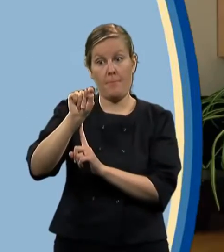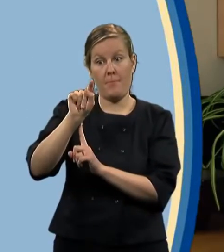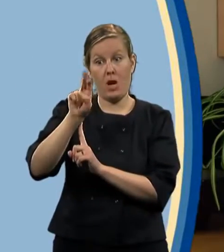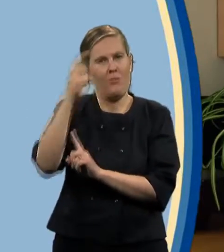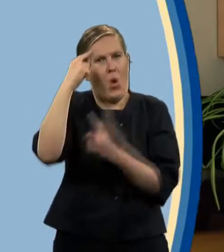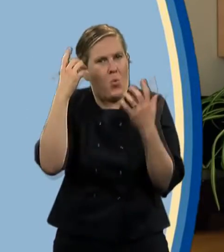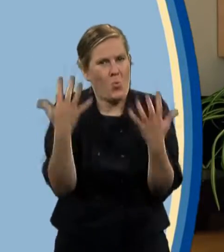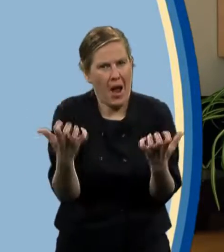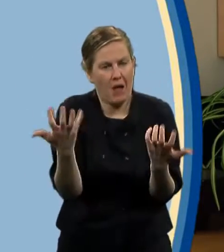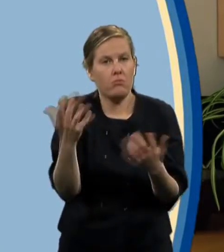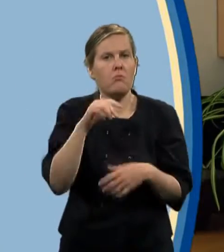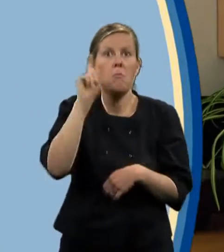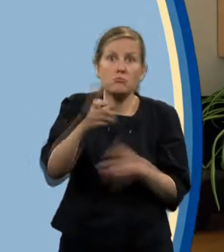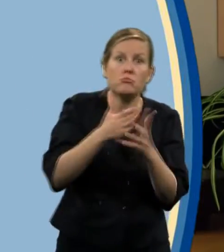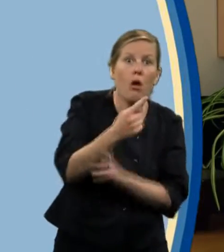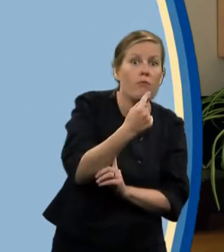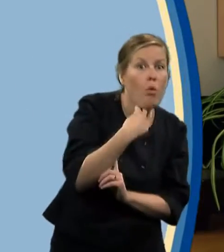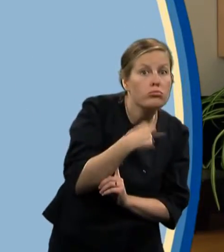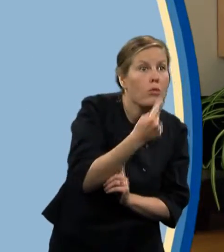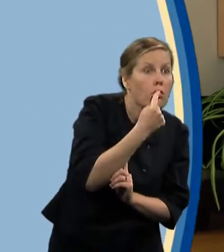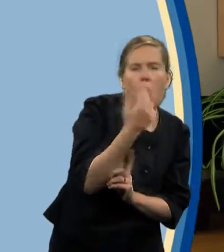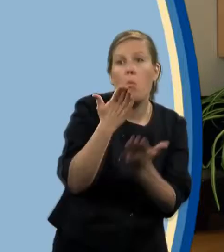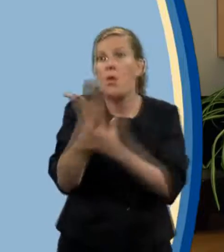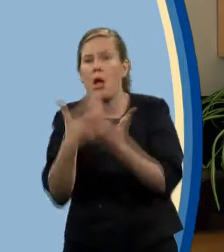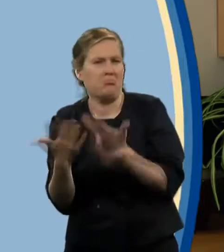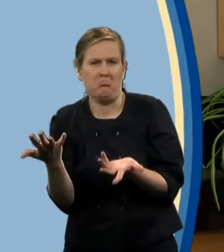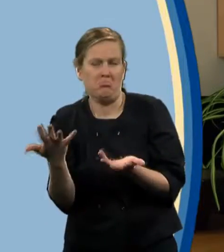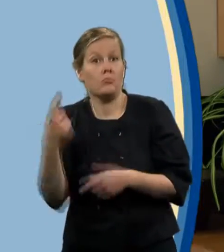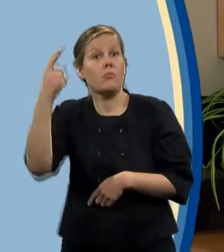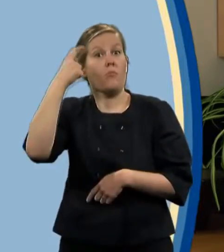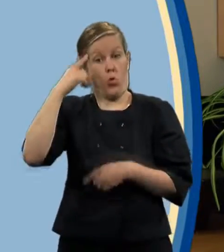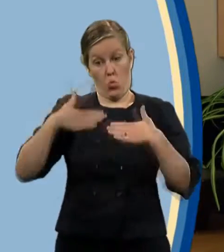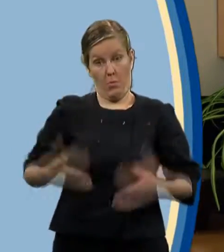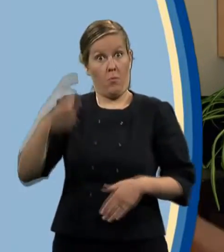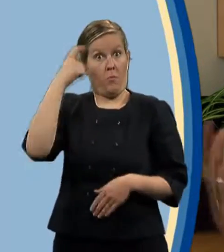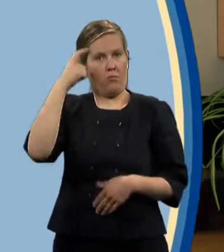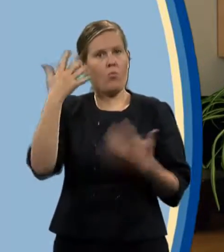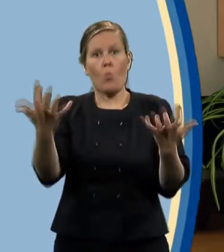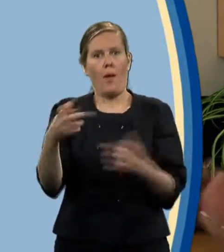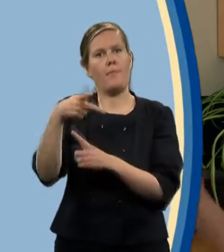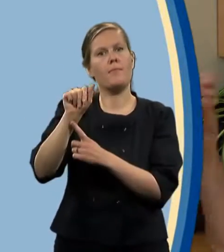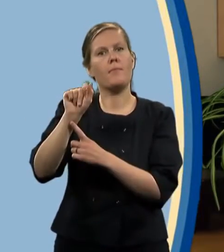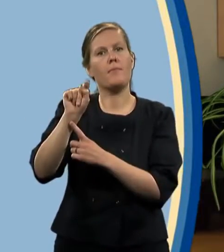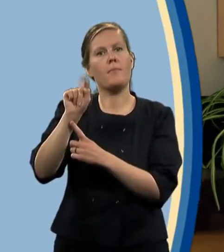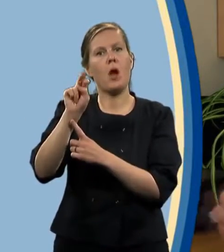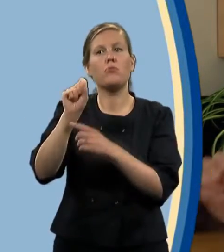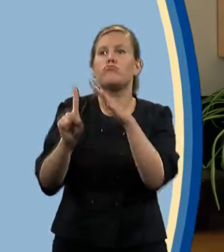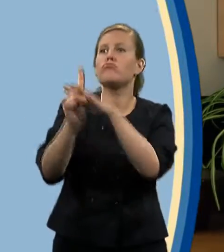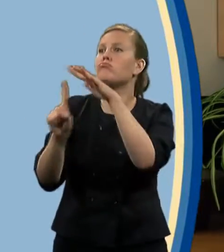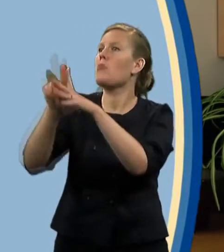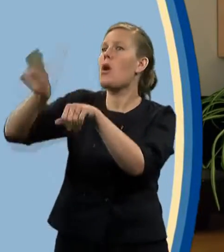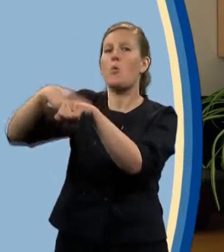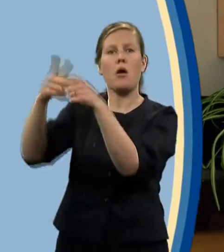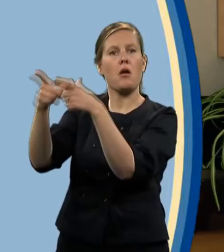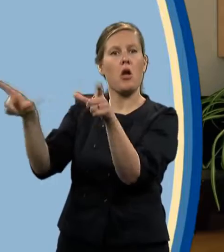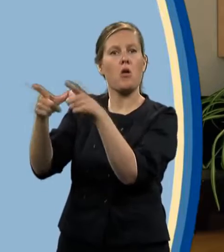And it's the patterns that the brain wants, not language on the tongue or language on the hands. The human brain wants the patterns that